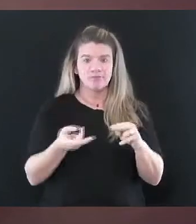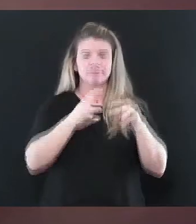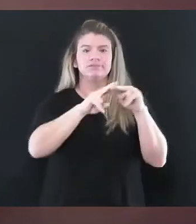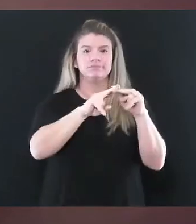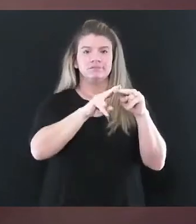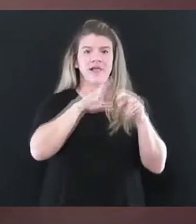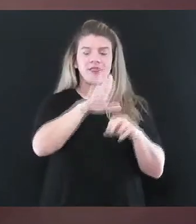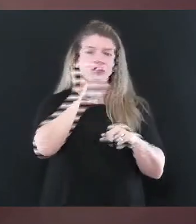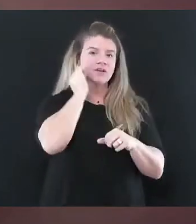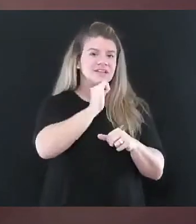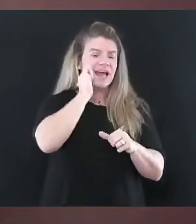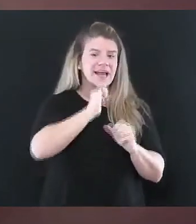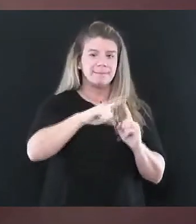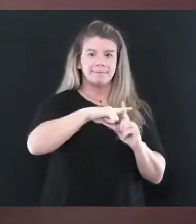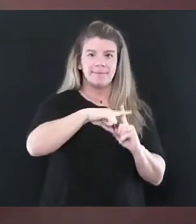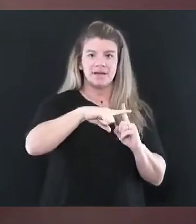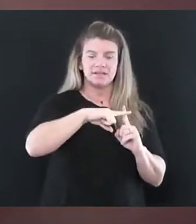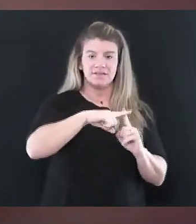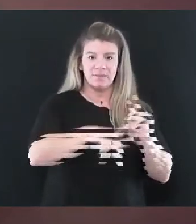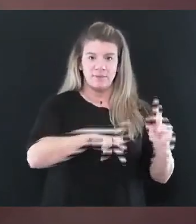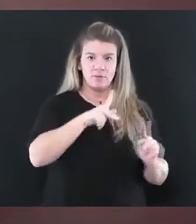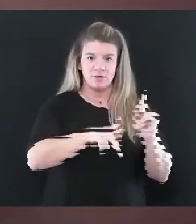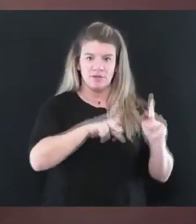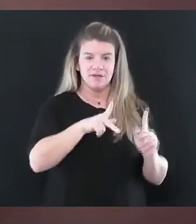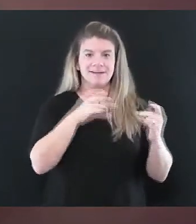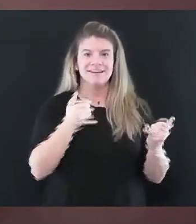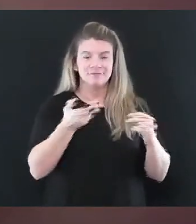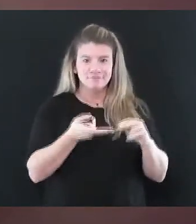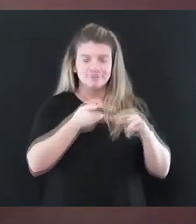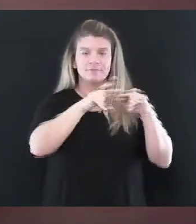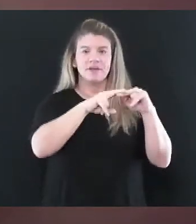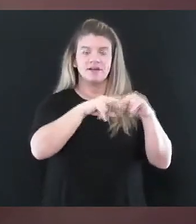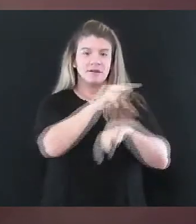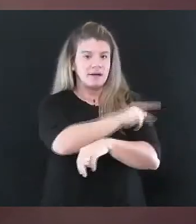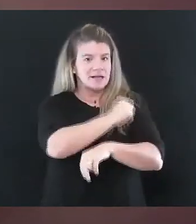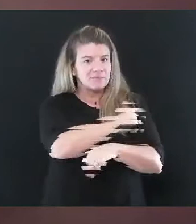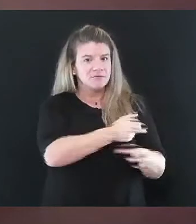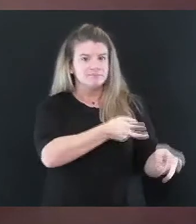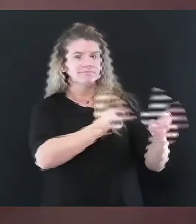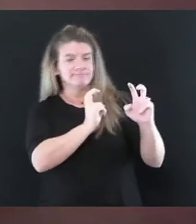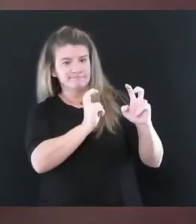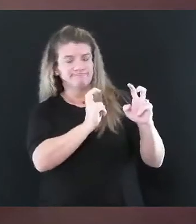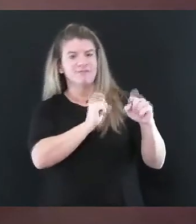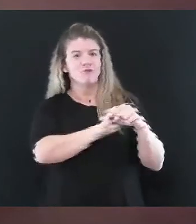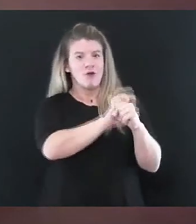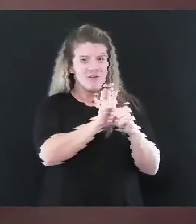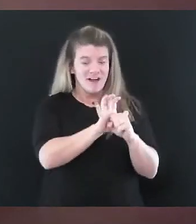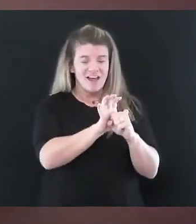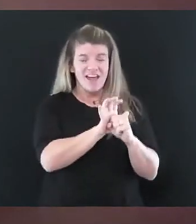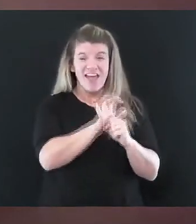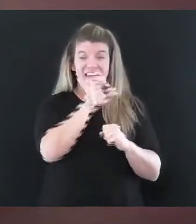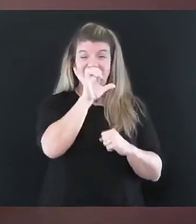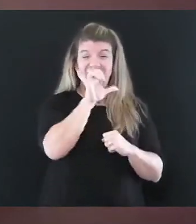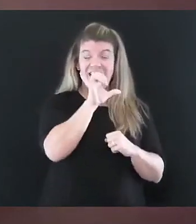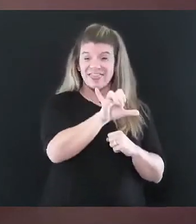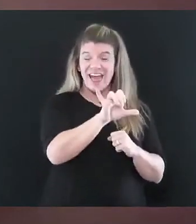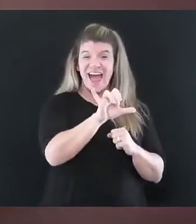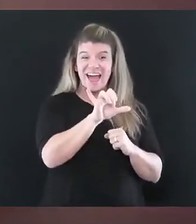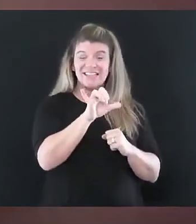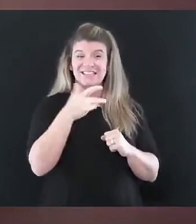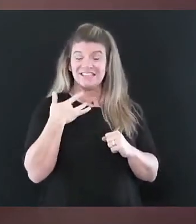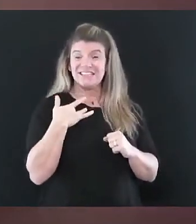COVID positive people, starting to see a rise in hospitalizations, and that generally portends a rise